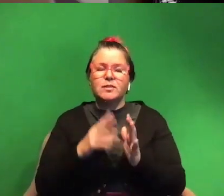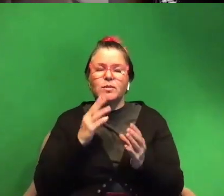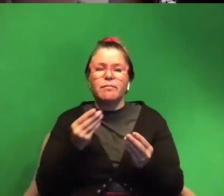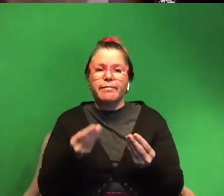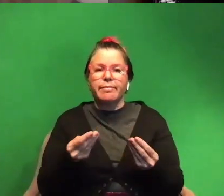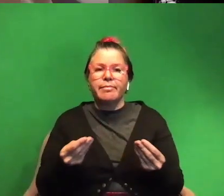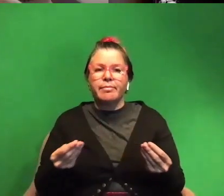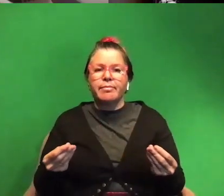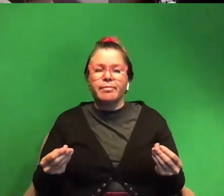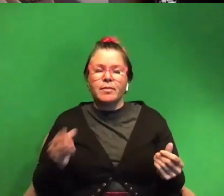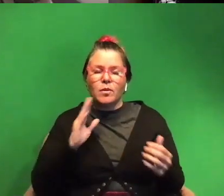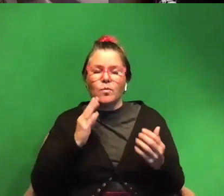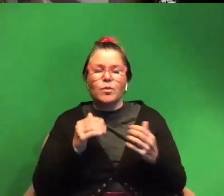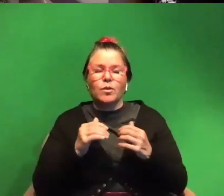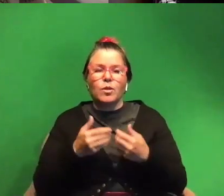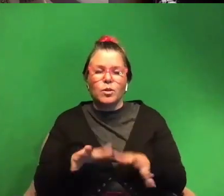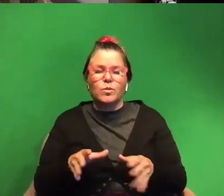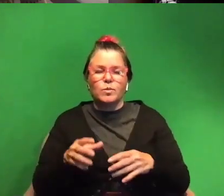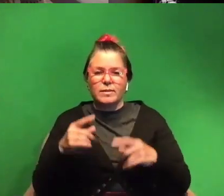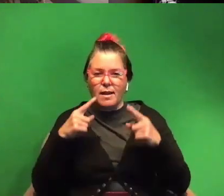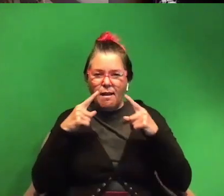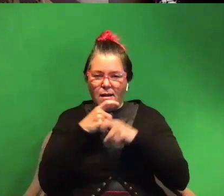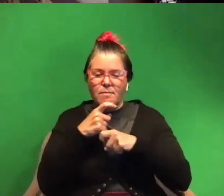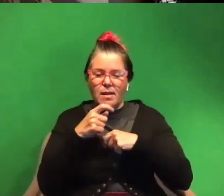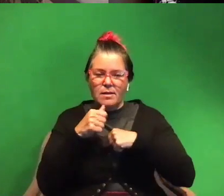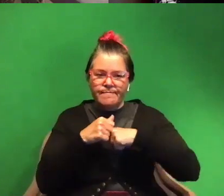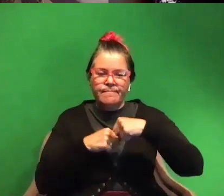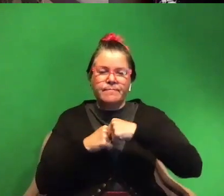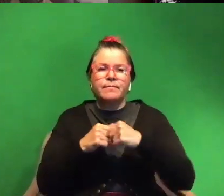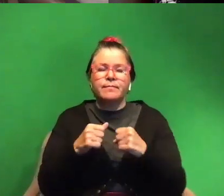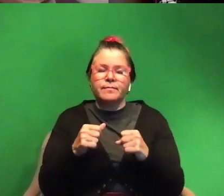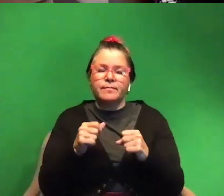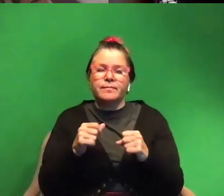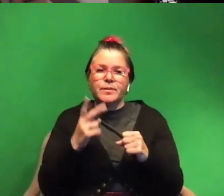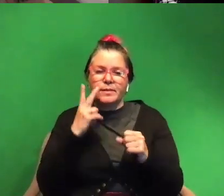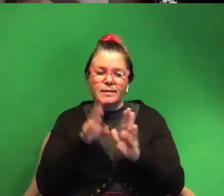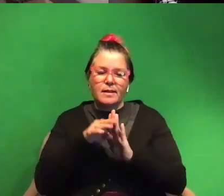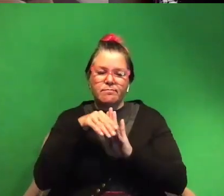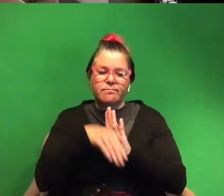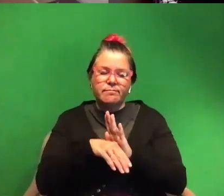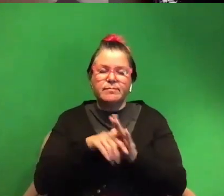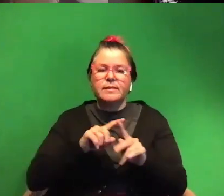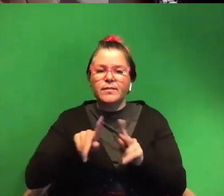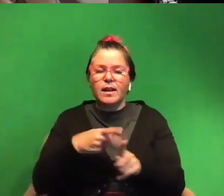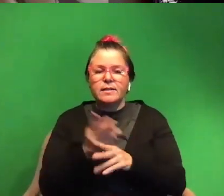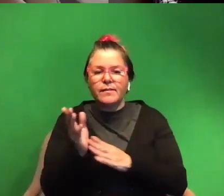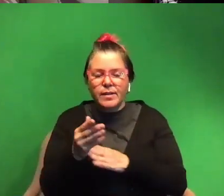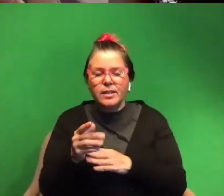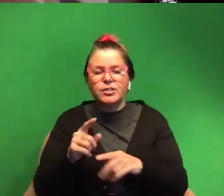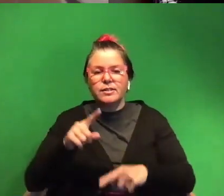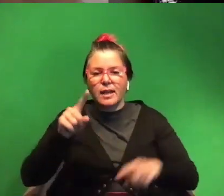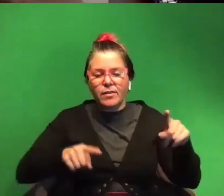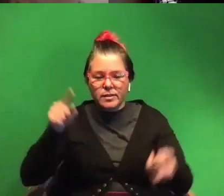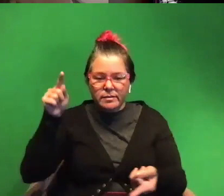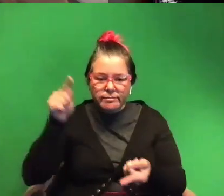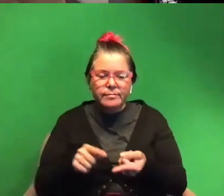And so you're going to lose that complex substrate. And that's why you see a lot of decline of different types of fishes and the diversity of reef habitats